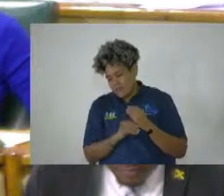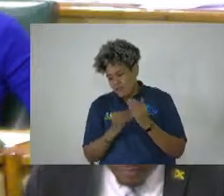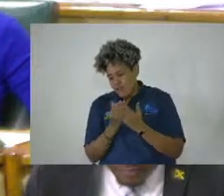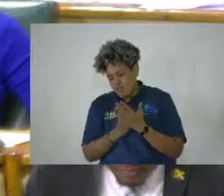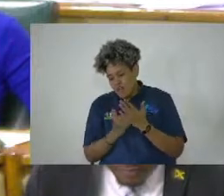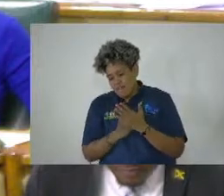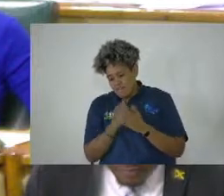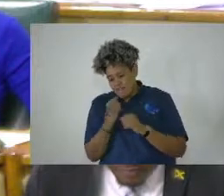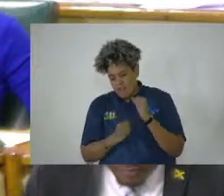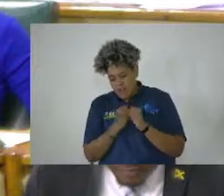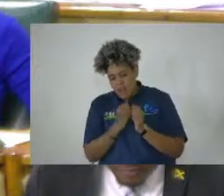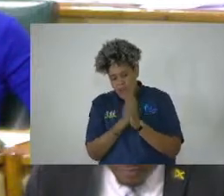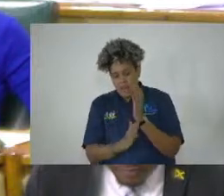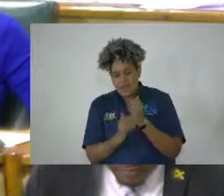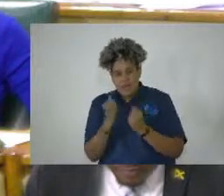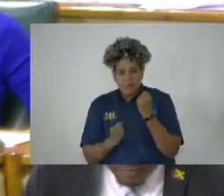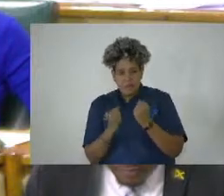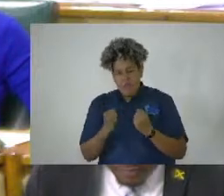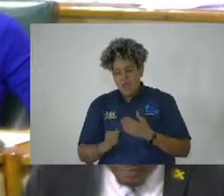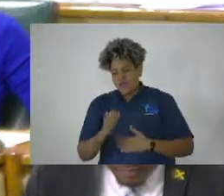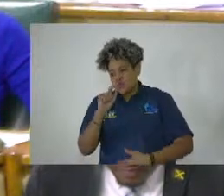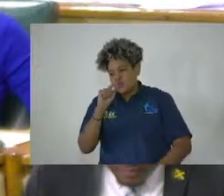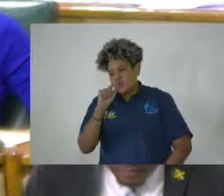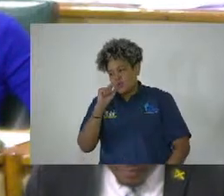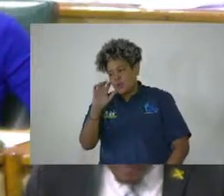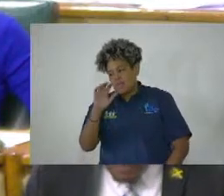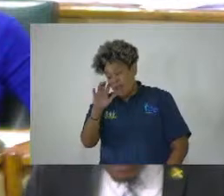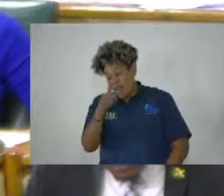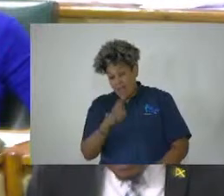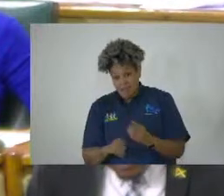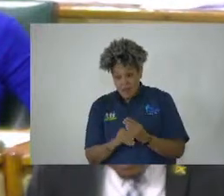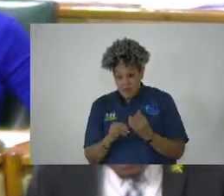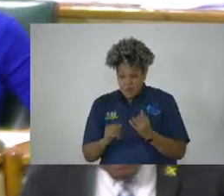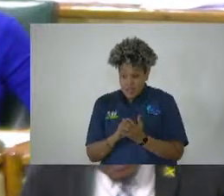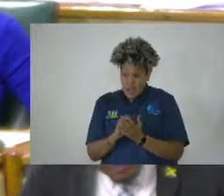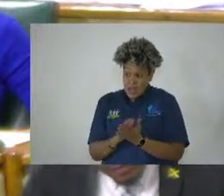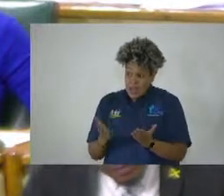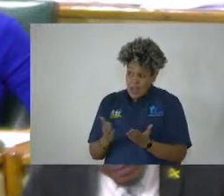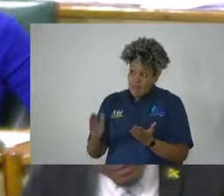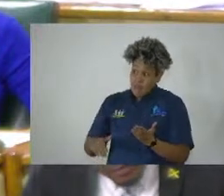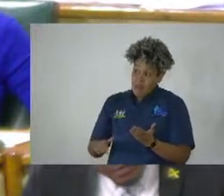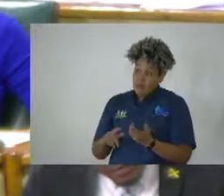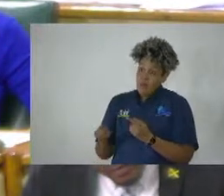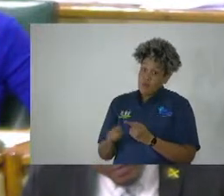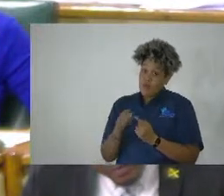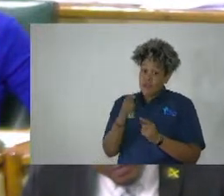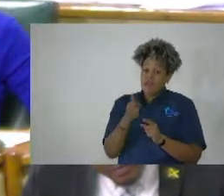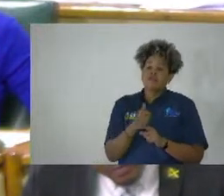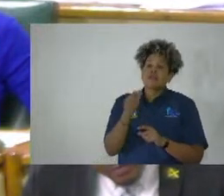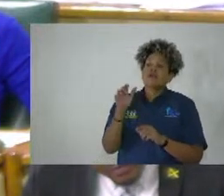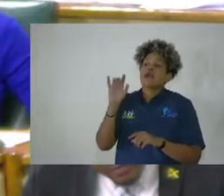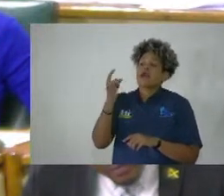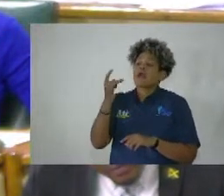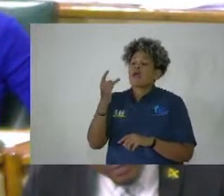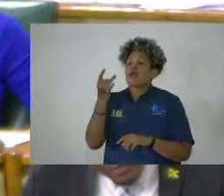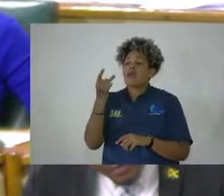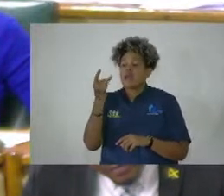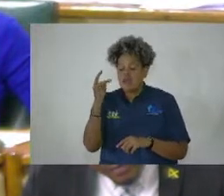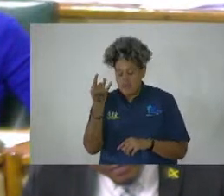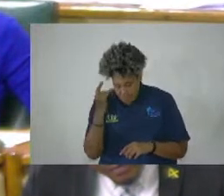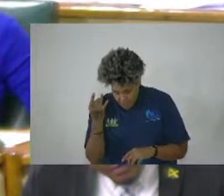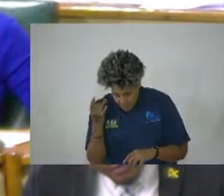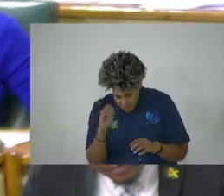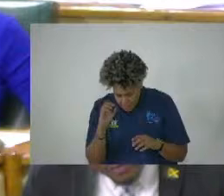revenues for the year ending March 2025, which were laid on the table of the House on the 8th day